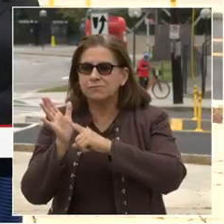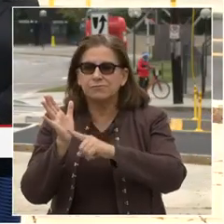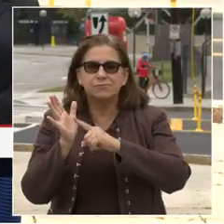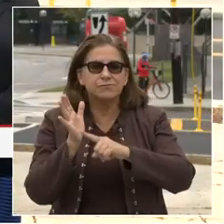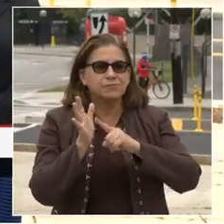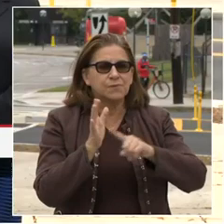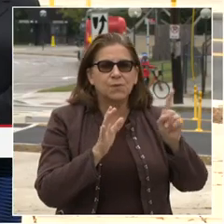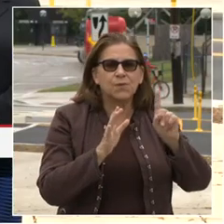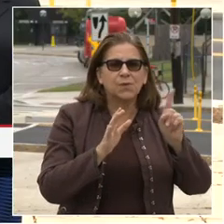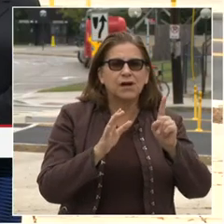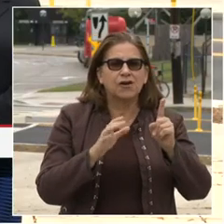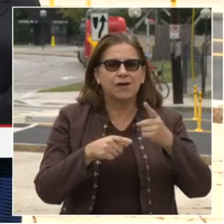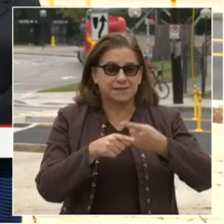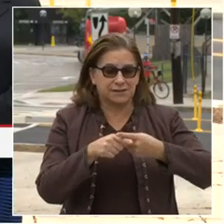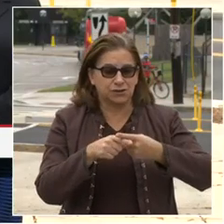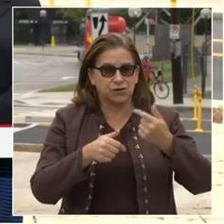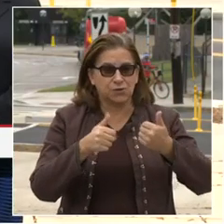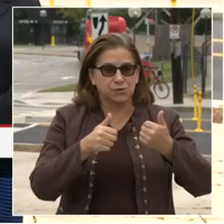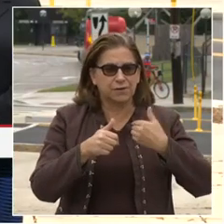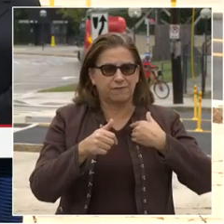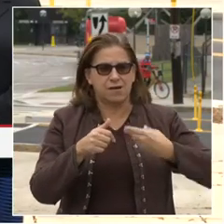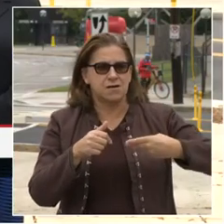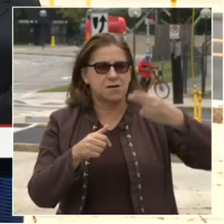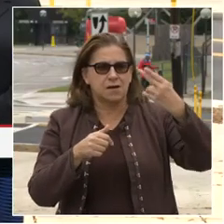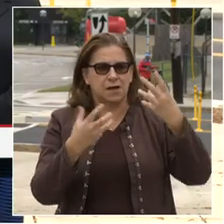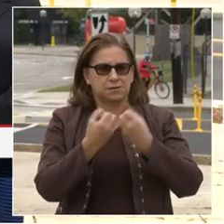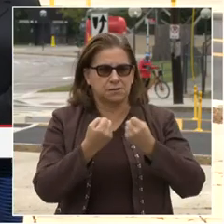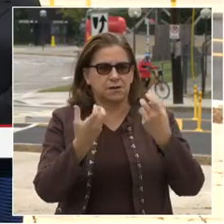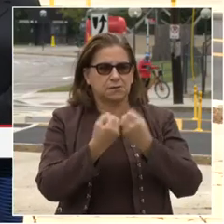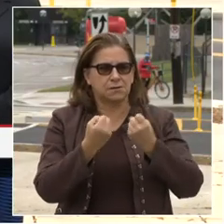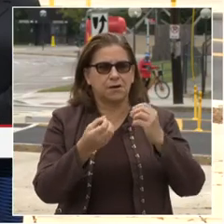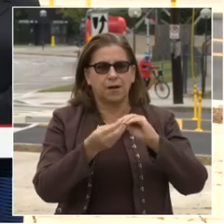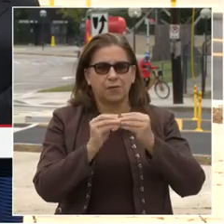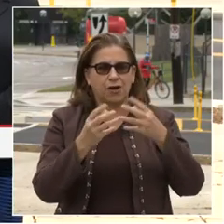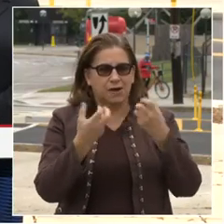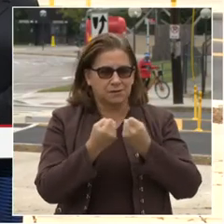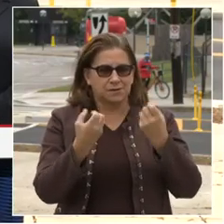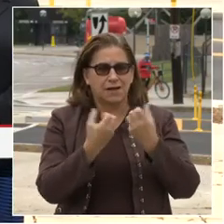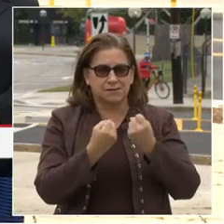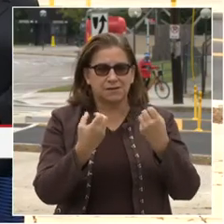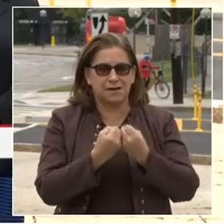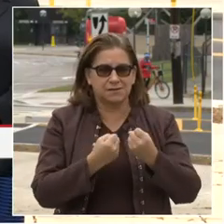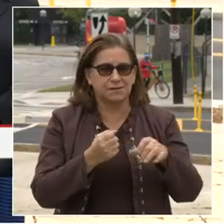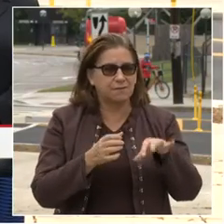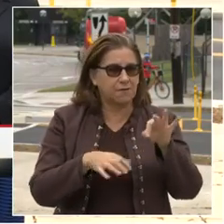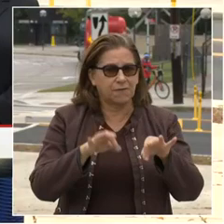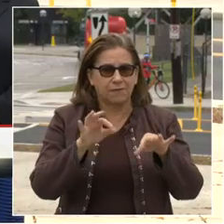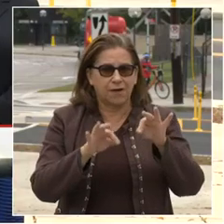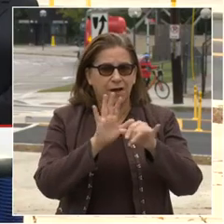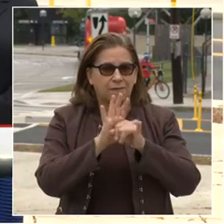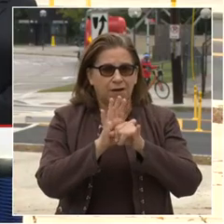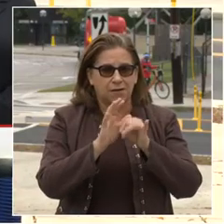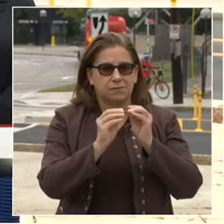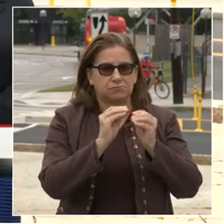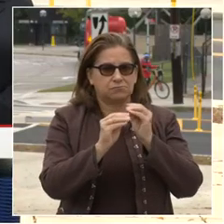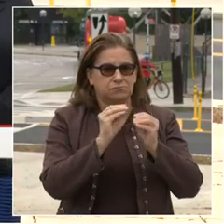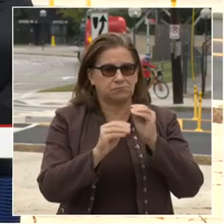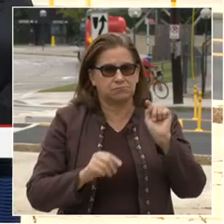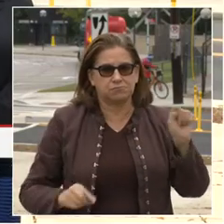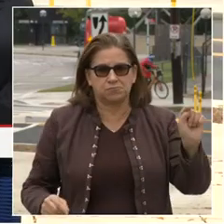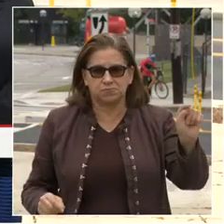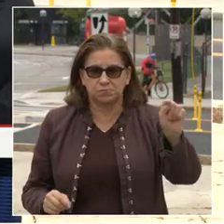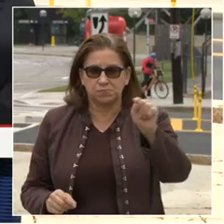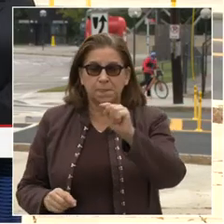intersections, typically they will look at ways to actually narrow the street or visually narrow the